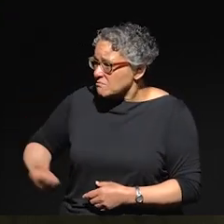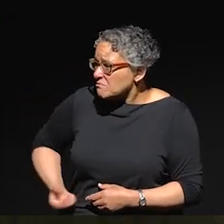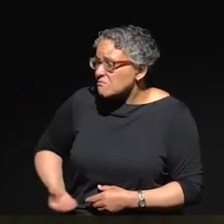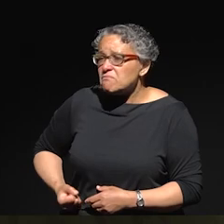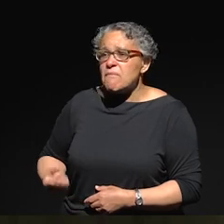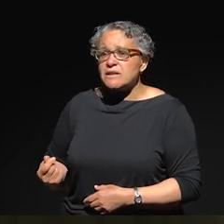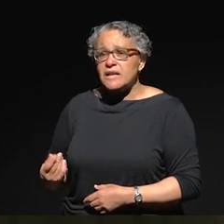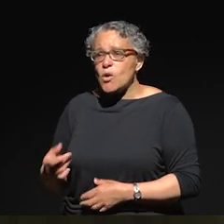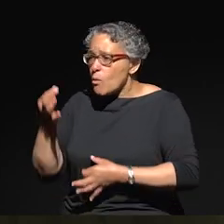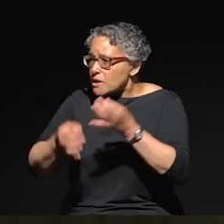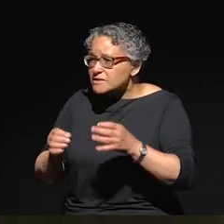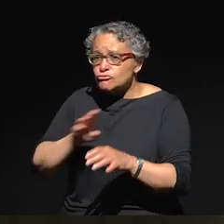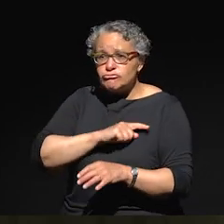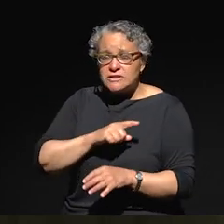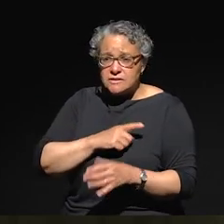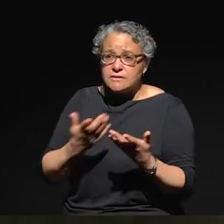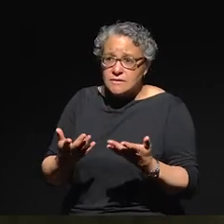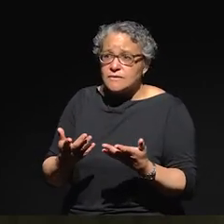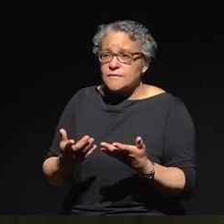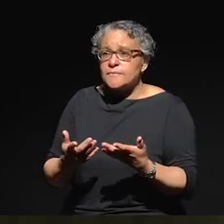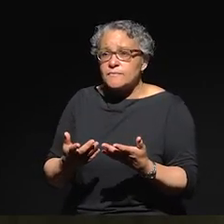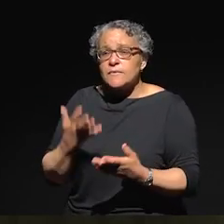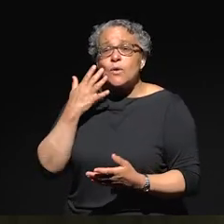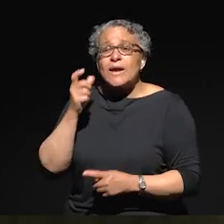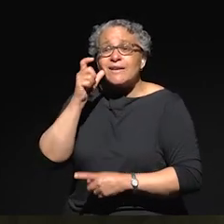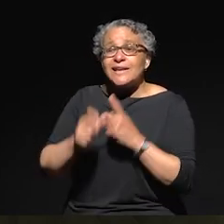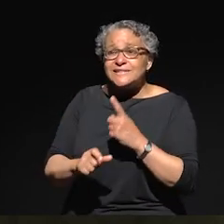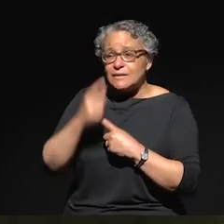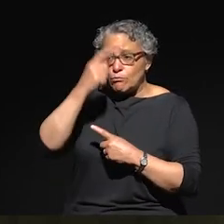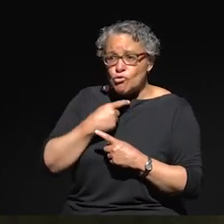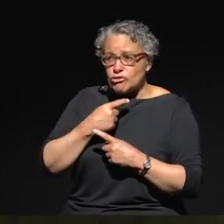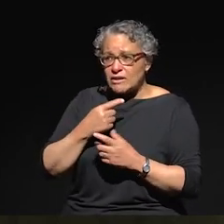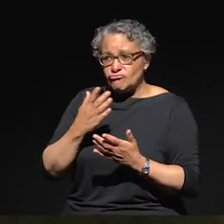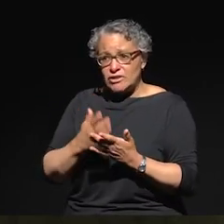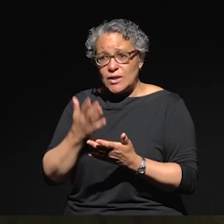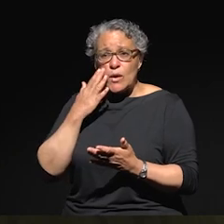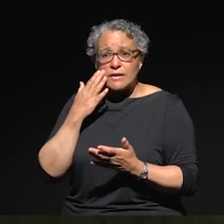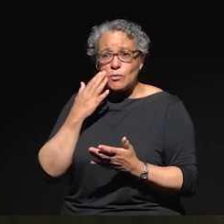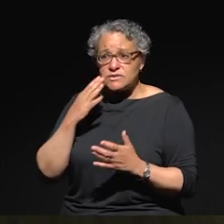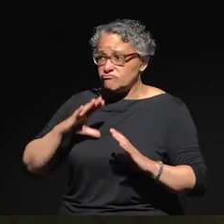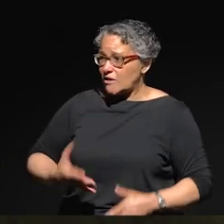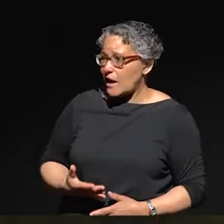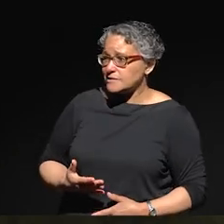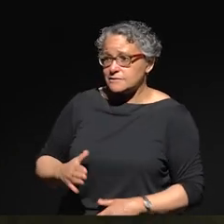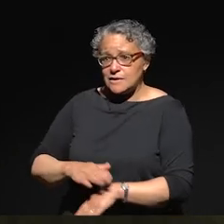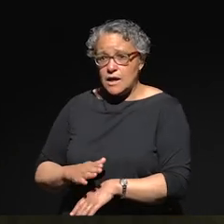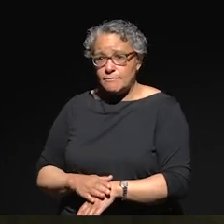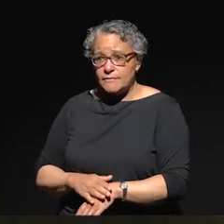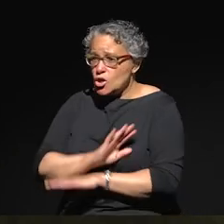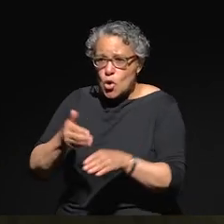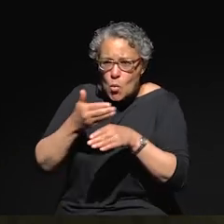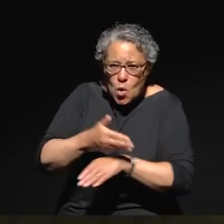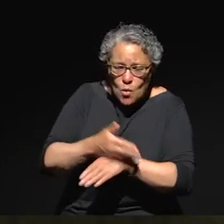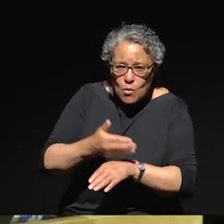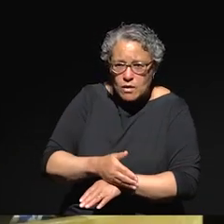assign it to Giulio Romano or something. So when he really did portraits was when he was goofing off, when he was not working on one of the big projects that